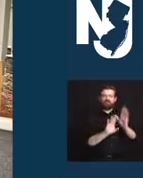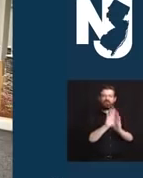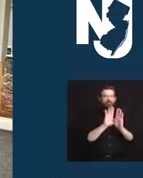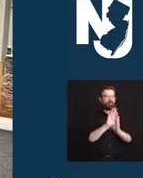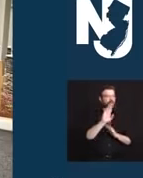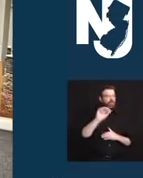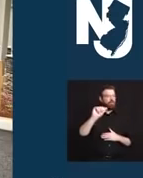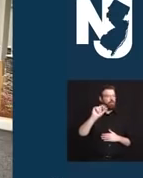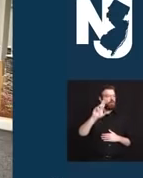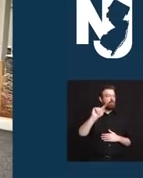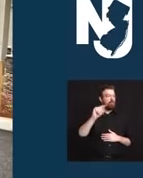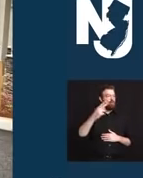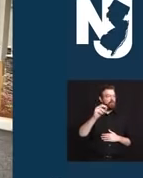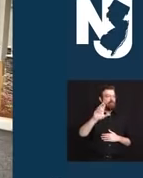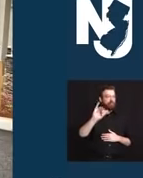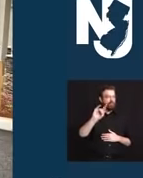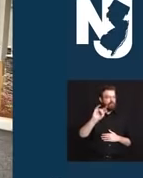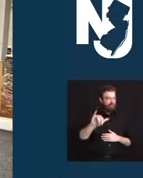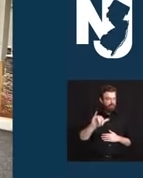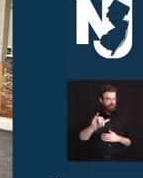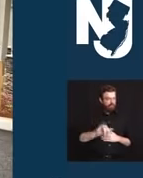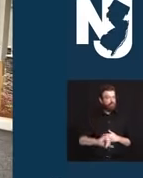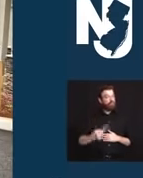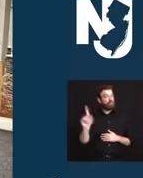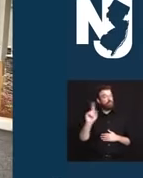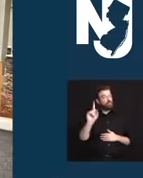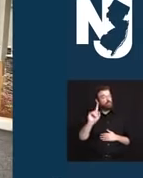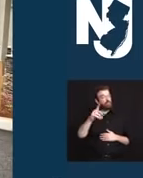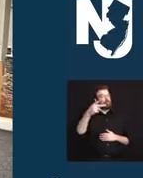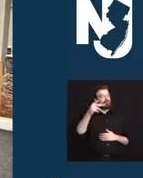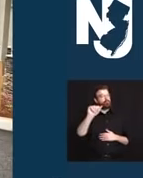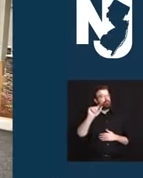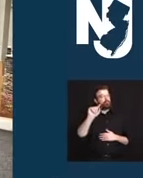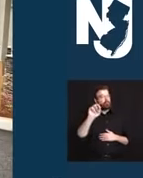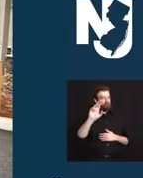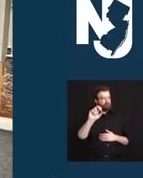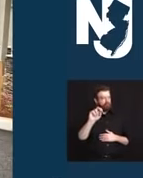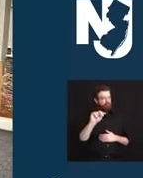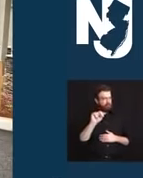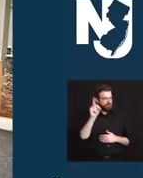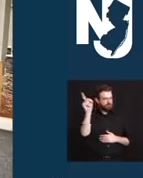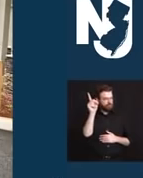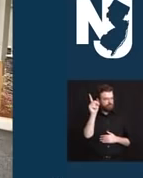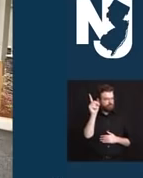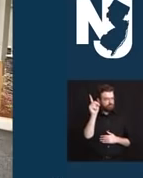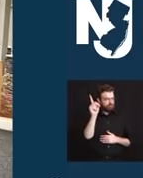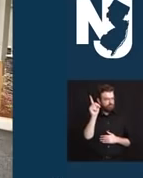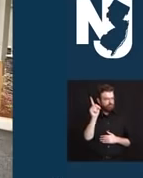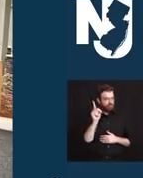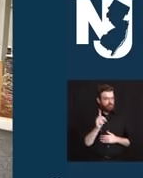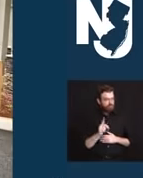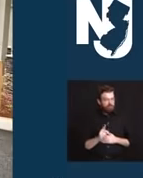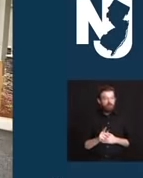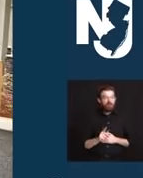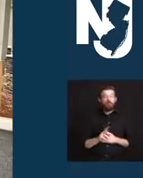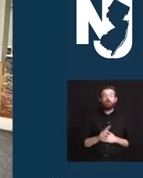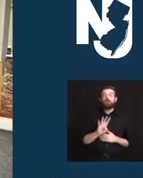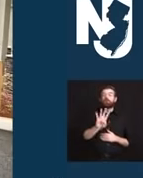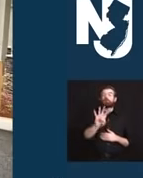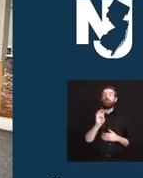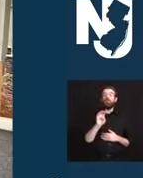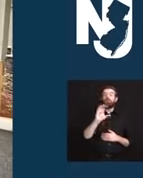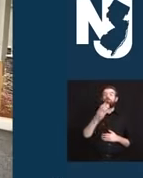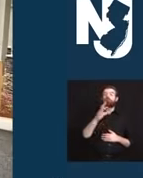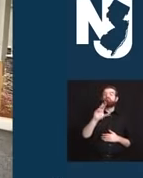week distributed roughly 400 Chromebooks to students as part of a $100,000 effort to bridge the